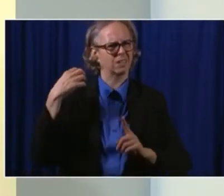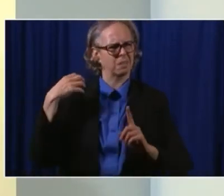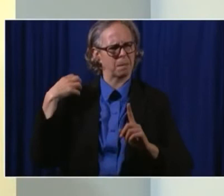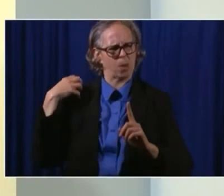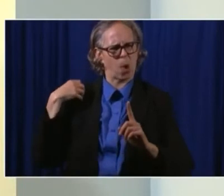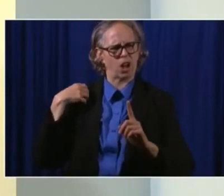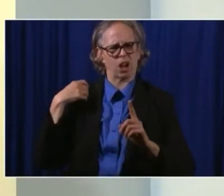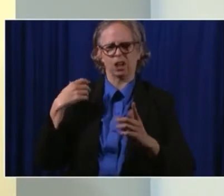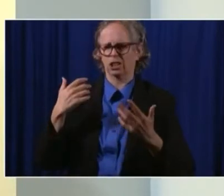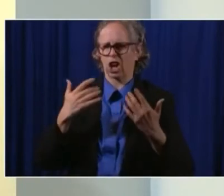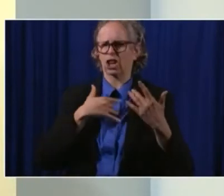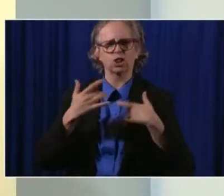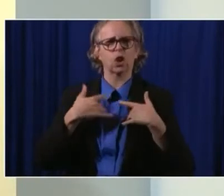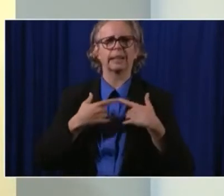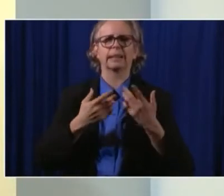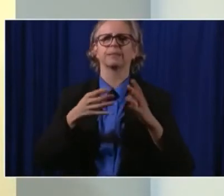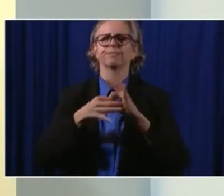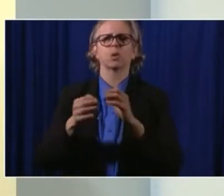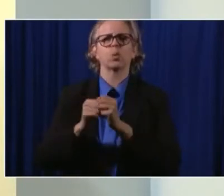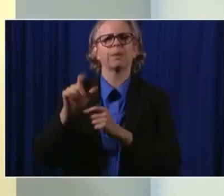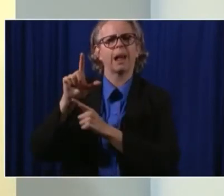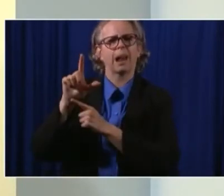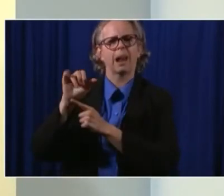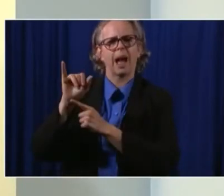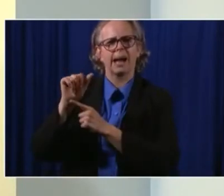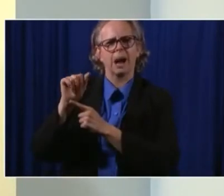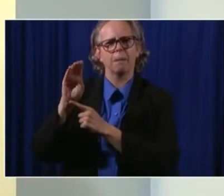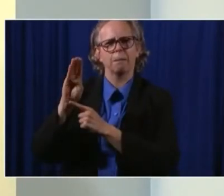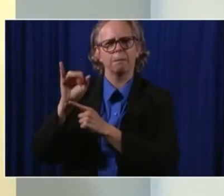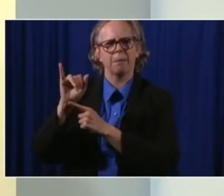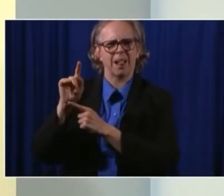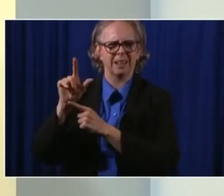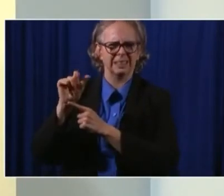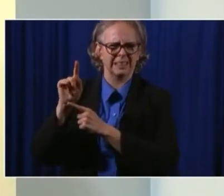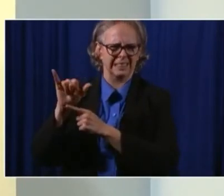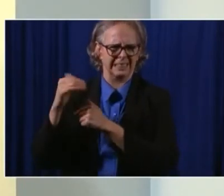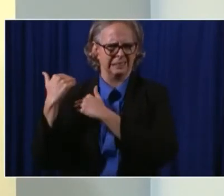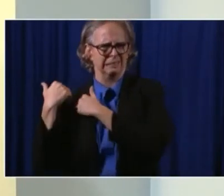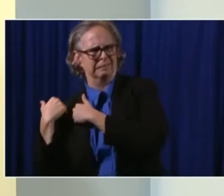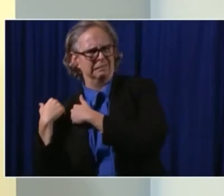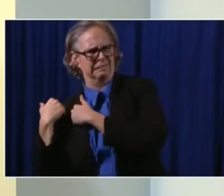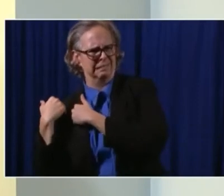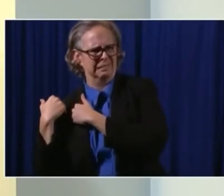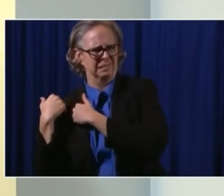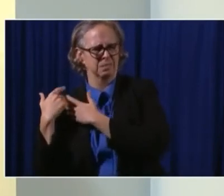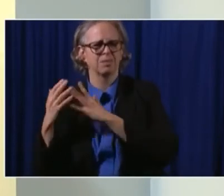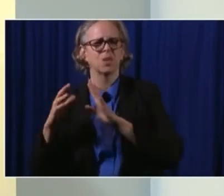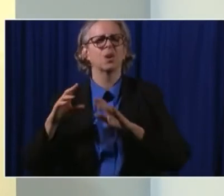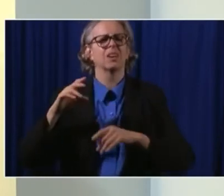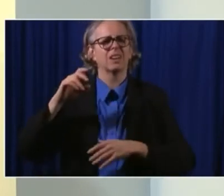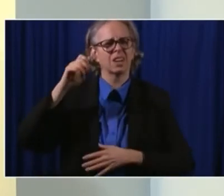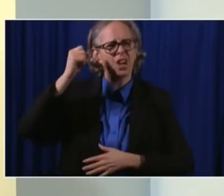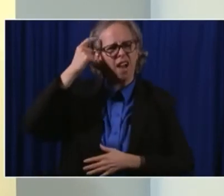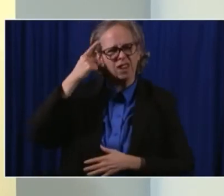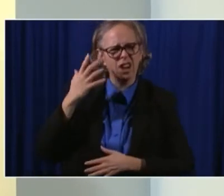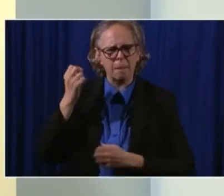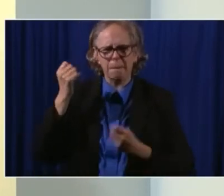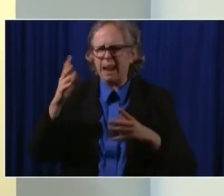a number of other governors. I believe there are 20 governors across the state asking for federal and the